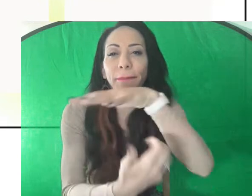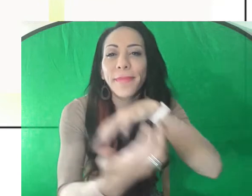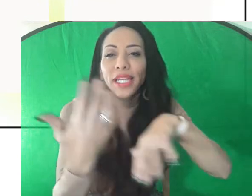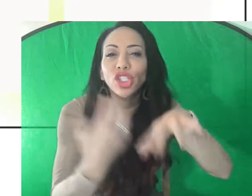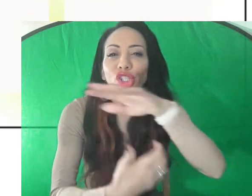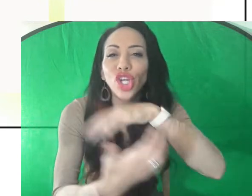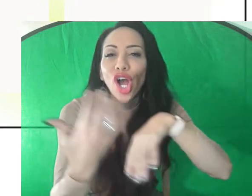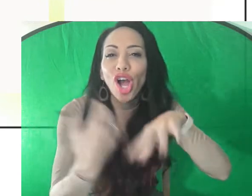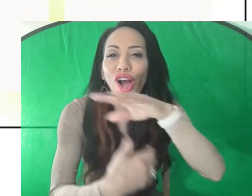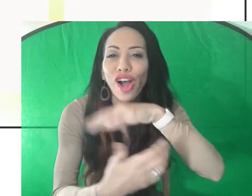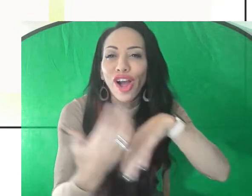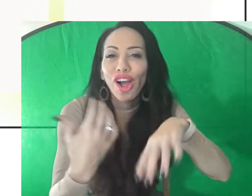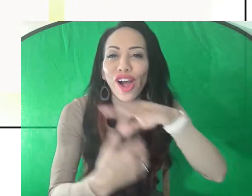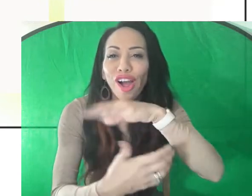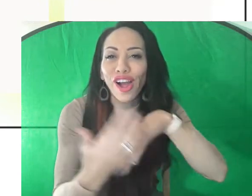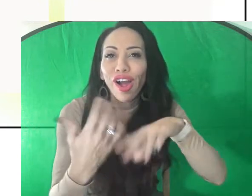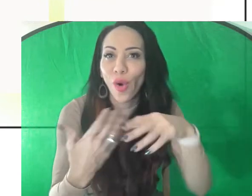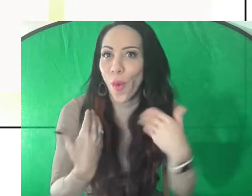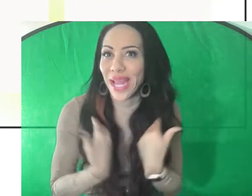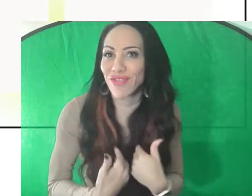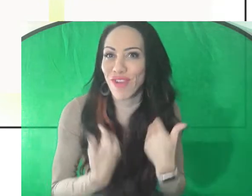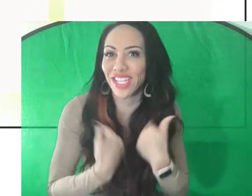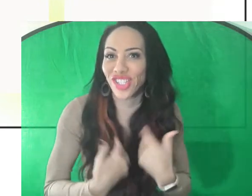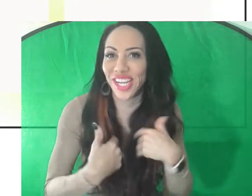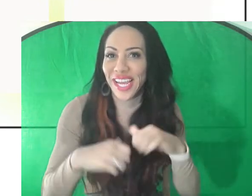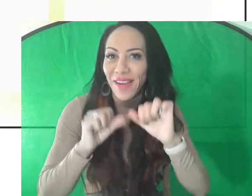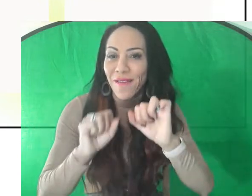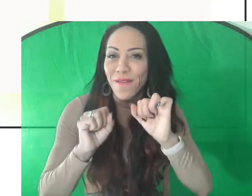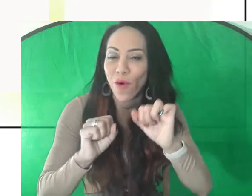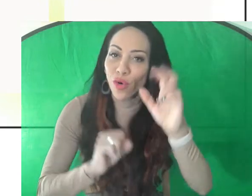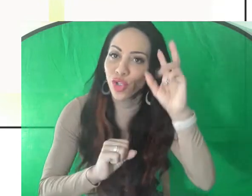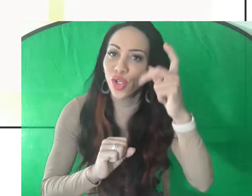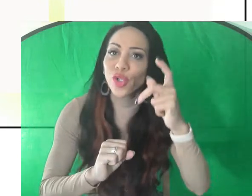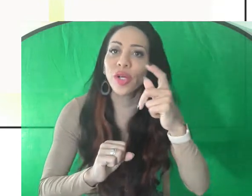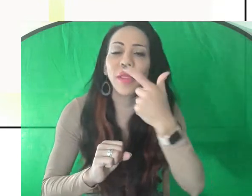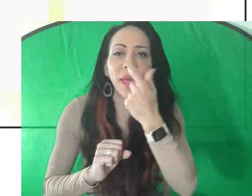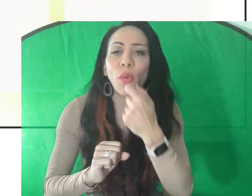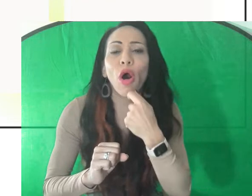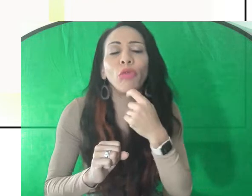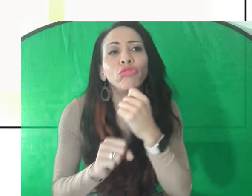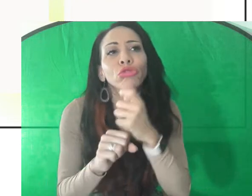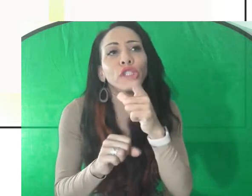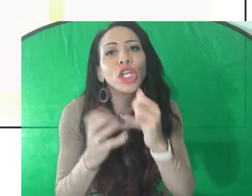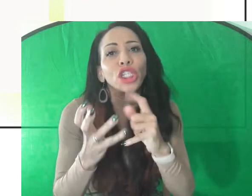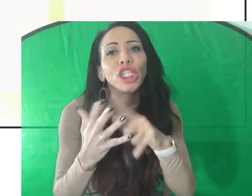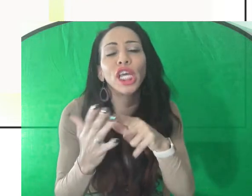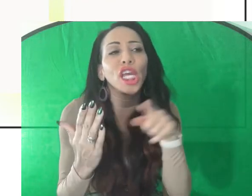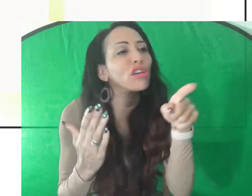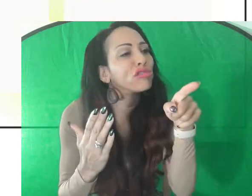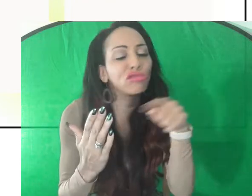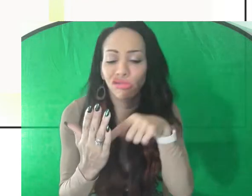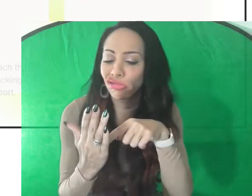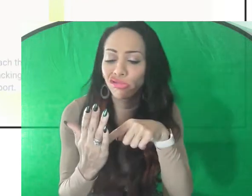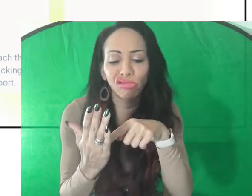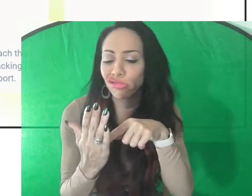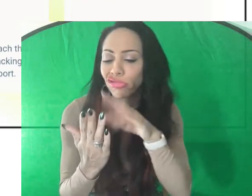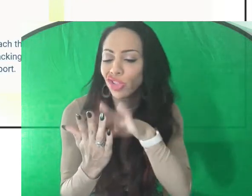that inspires them, inspires them to consider making a change to their GCSE choices and perhaps going on to choose computing.